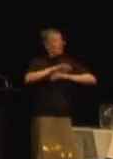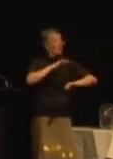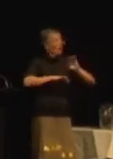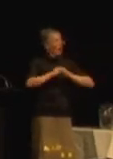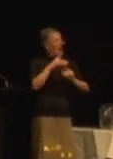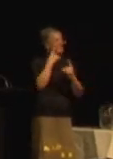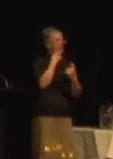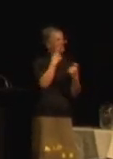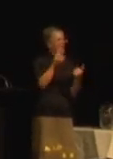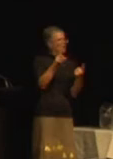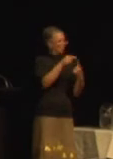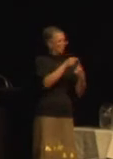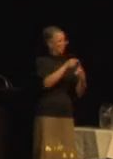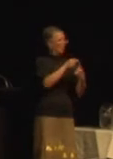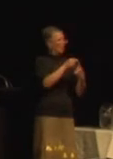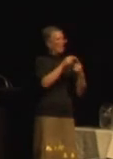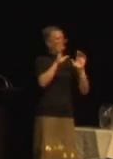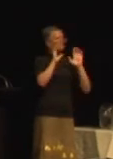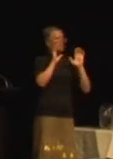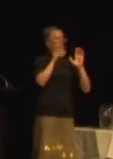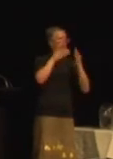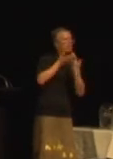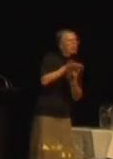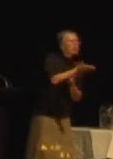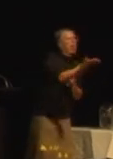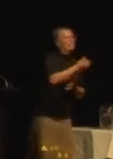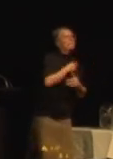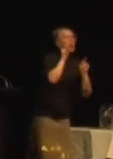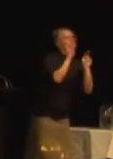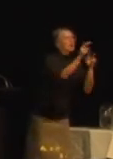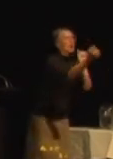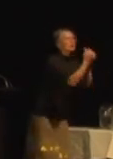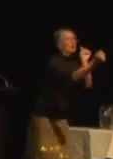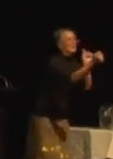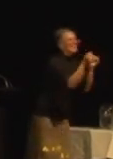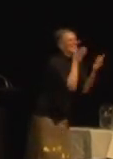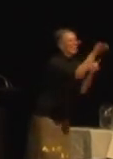read information that already aligns with their views. One way of coping with